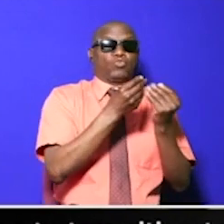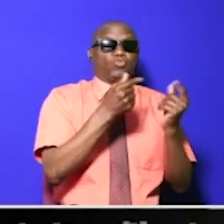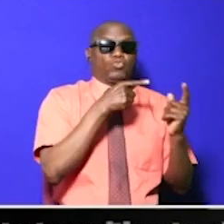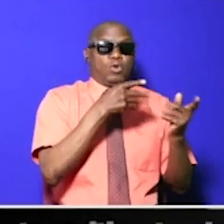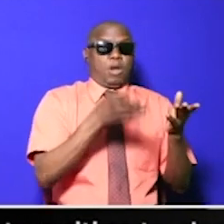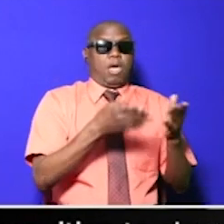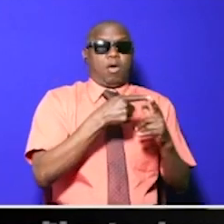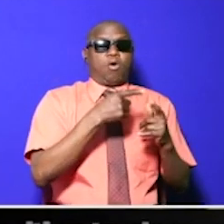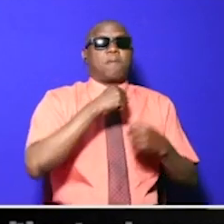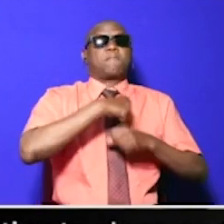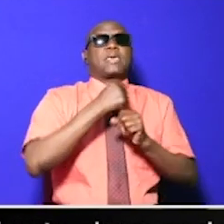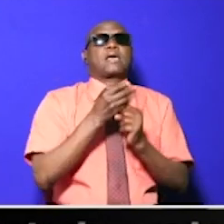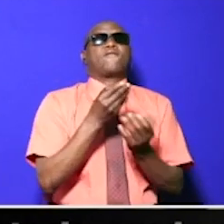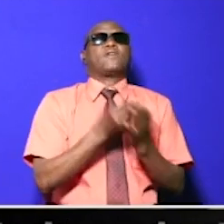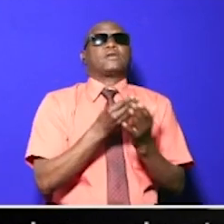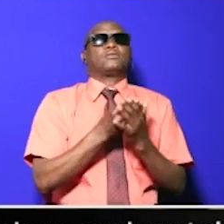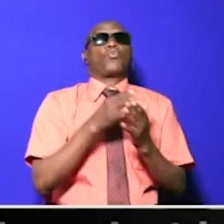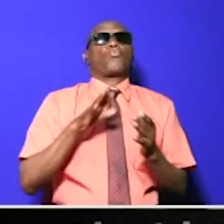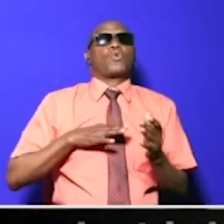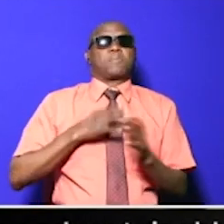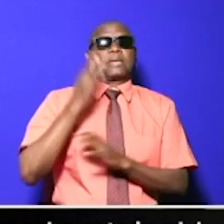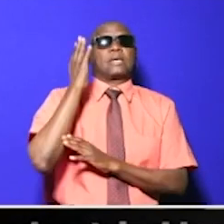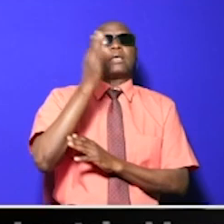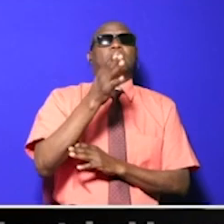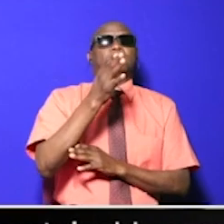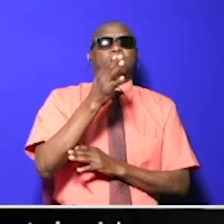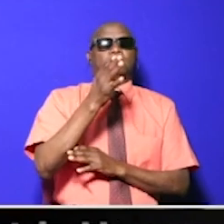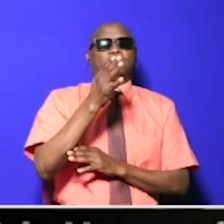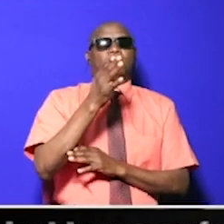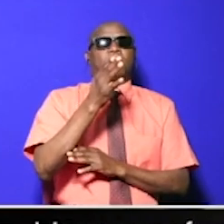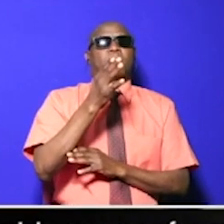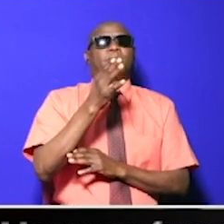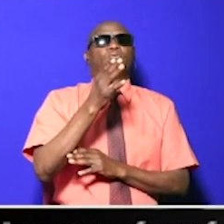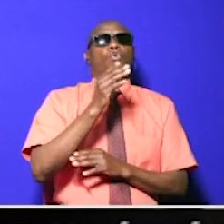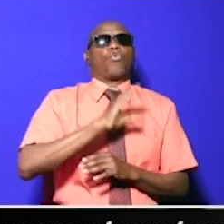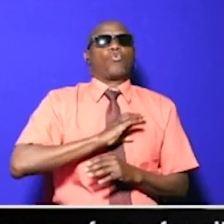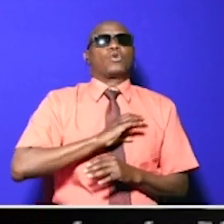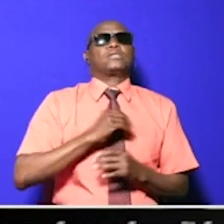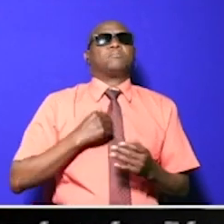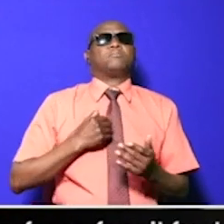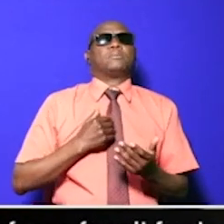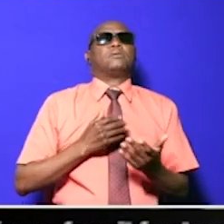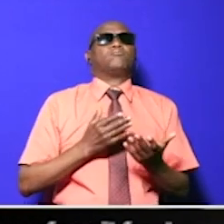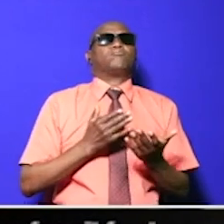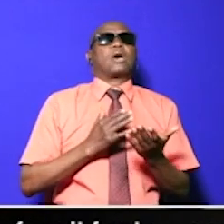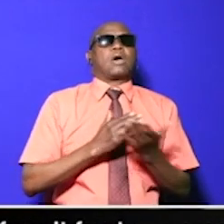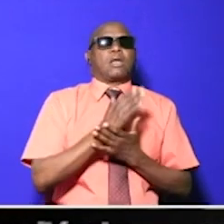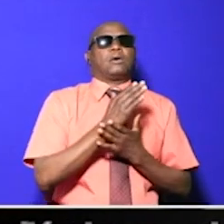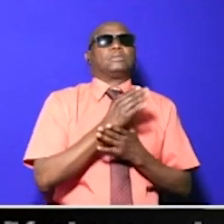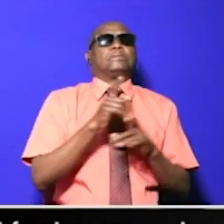we get financing to women directly, land ownership rights, and also make sure that there is a